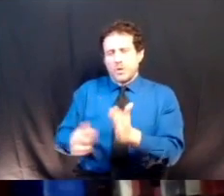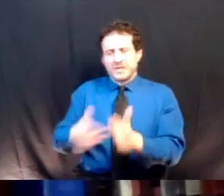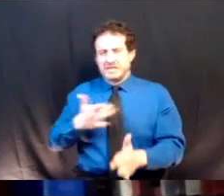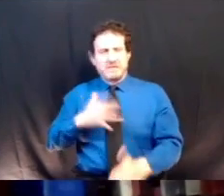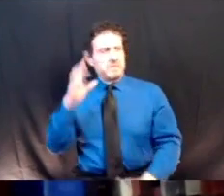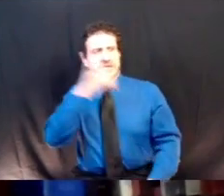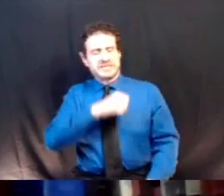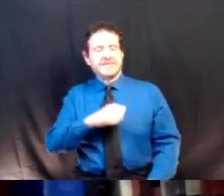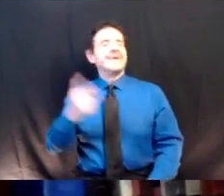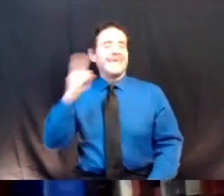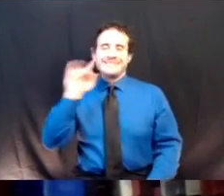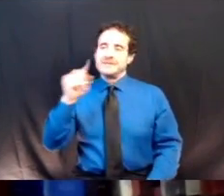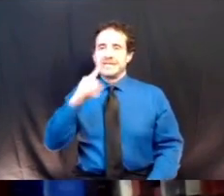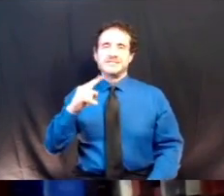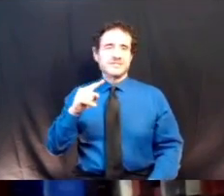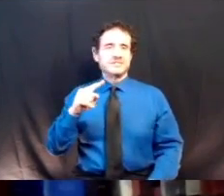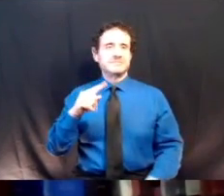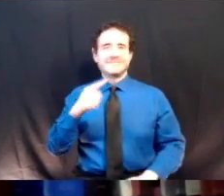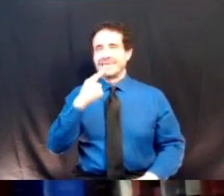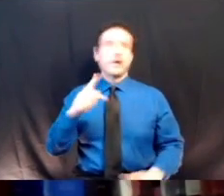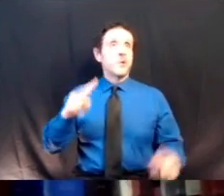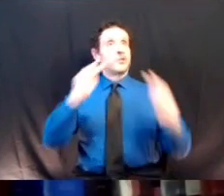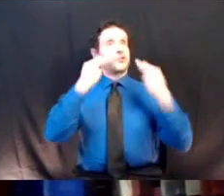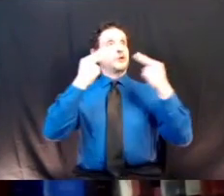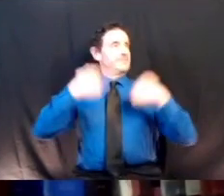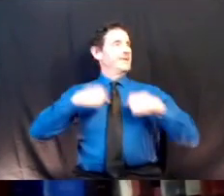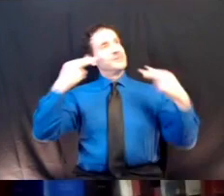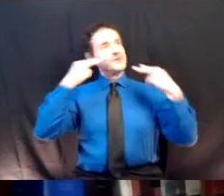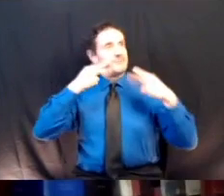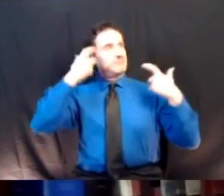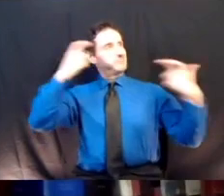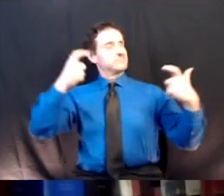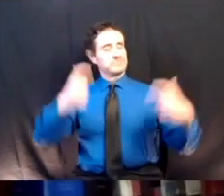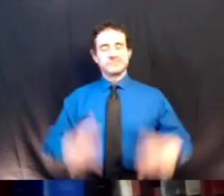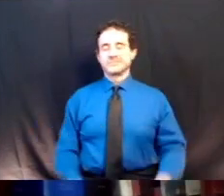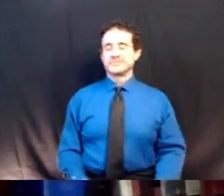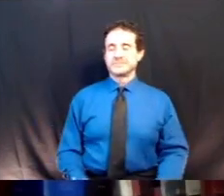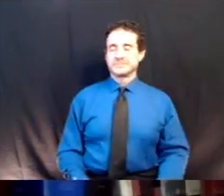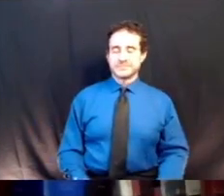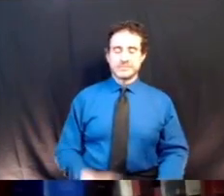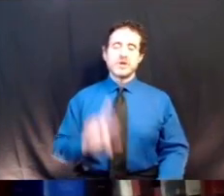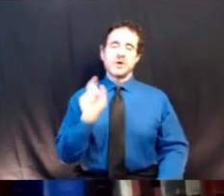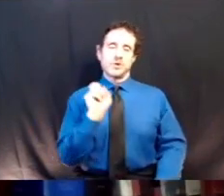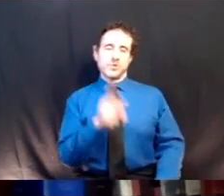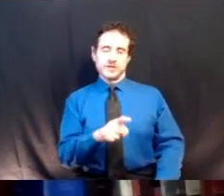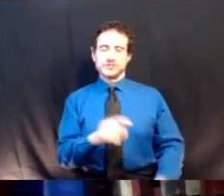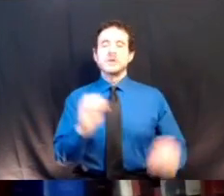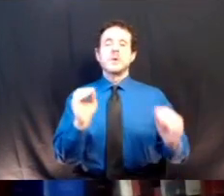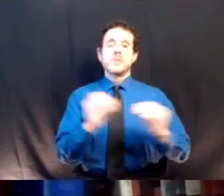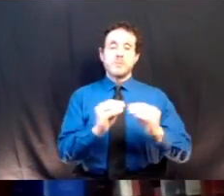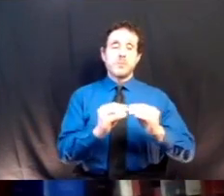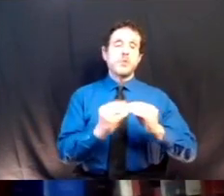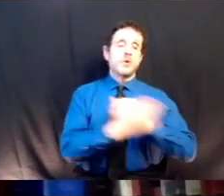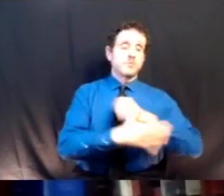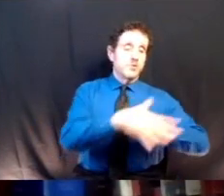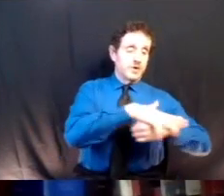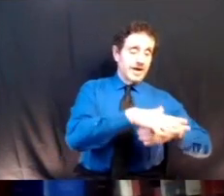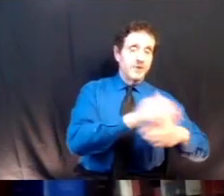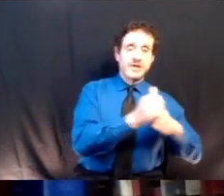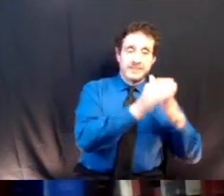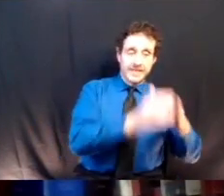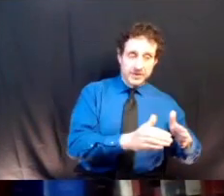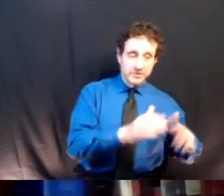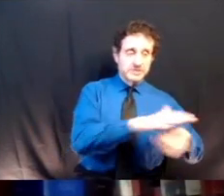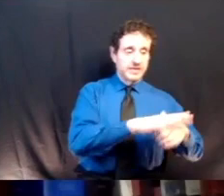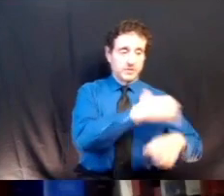grandstanding to me. Amy Jacobson, WIND Radio. As more and more county leaders and local mayors are disregarding your plan to